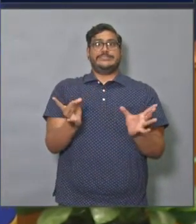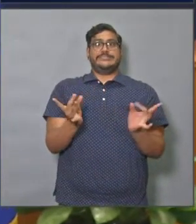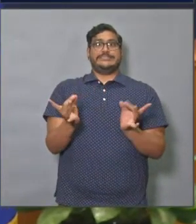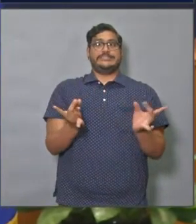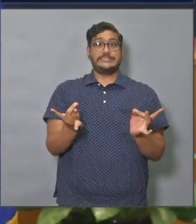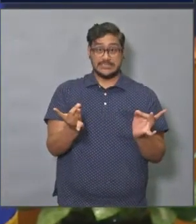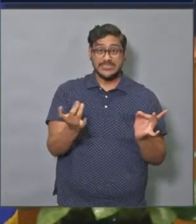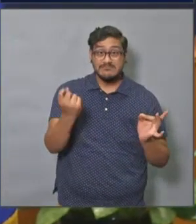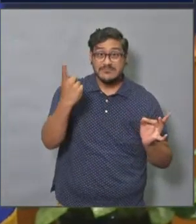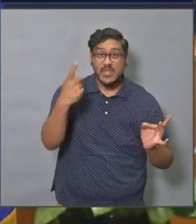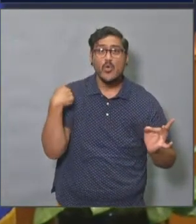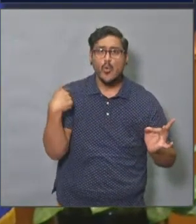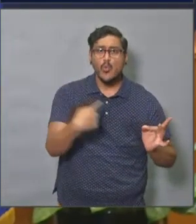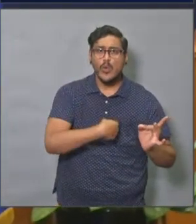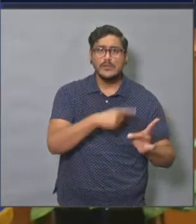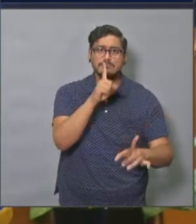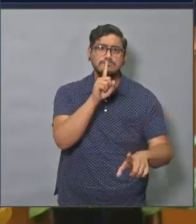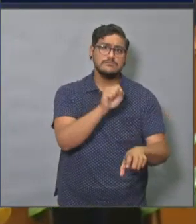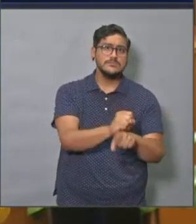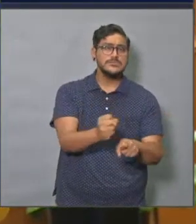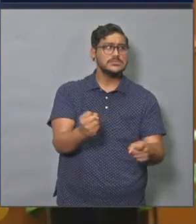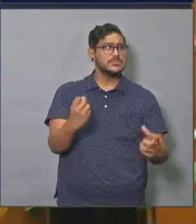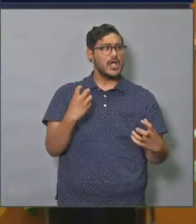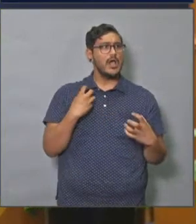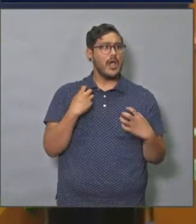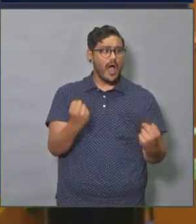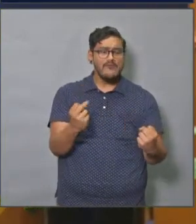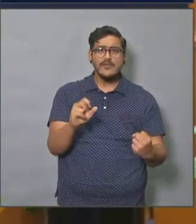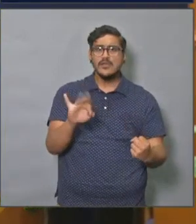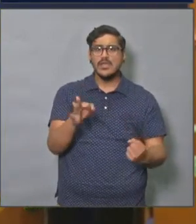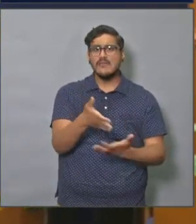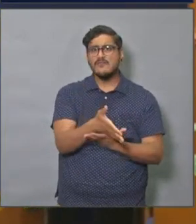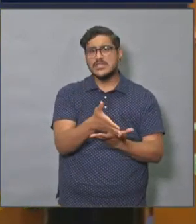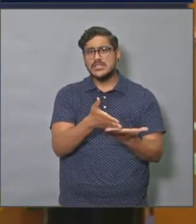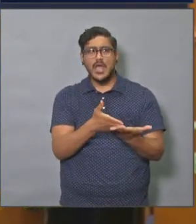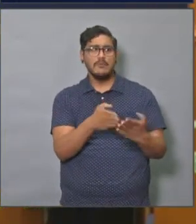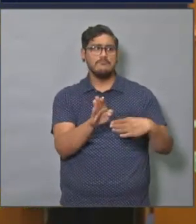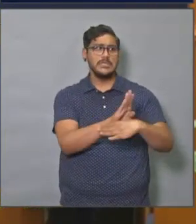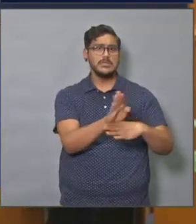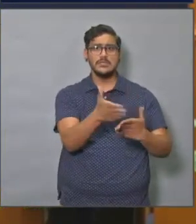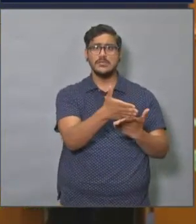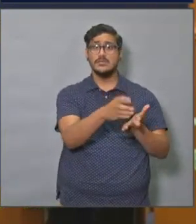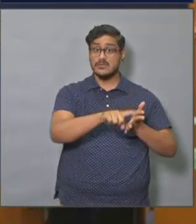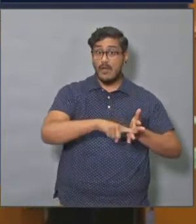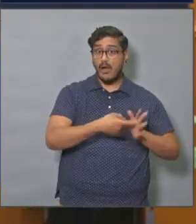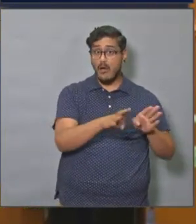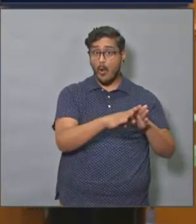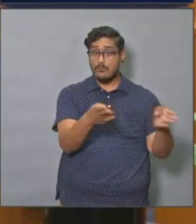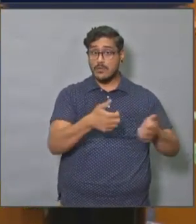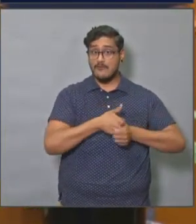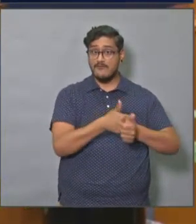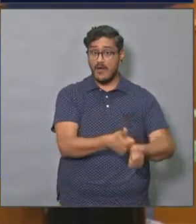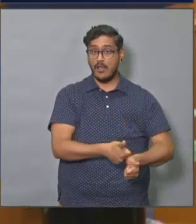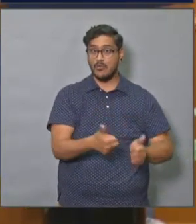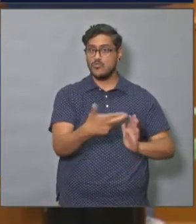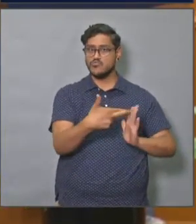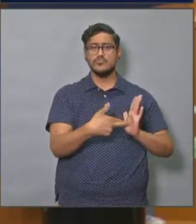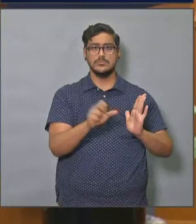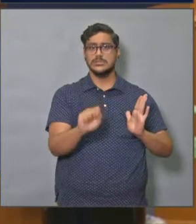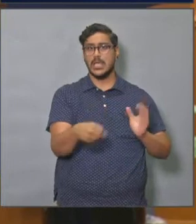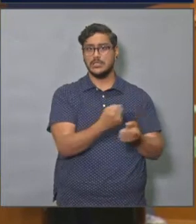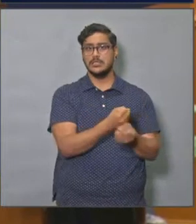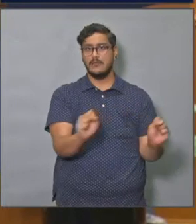feel confident that if sectors open adhering to the protocols, it can be done with a lot of